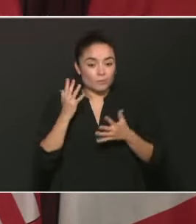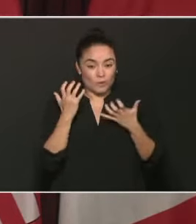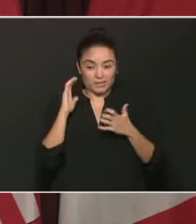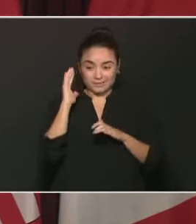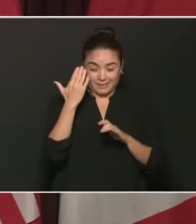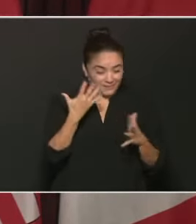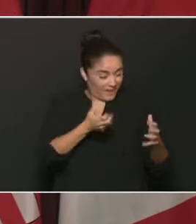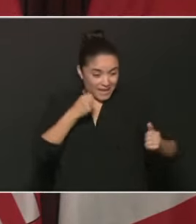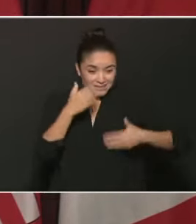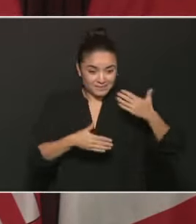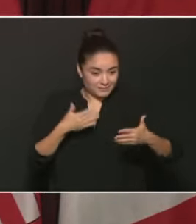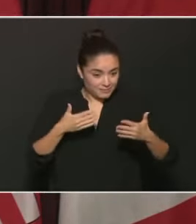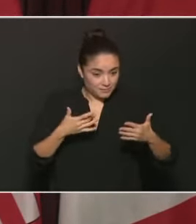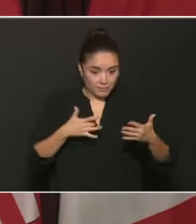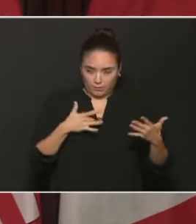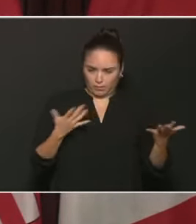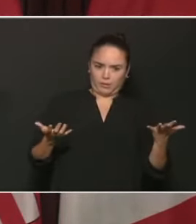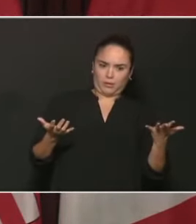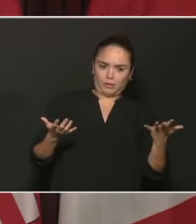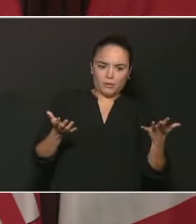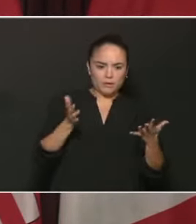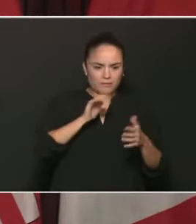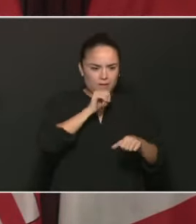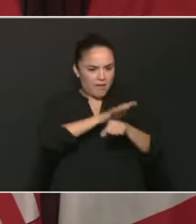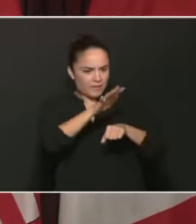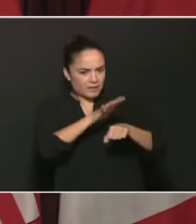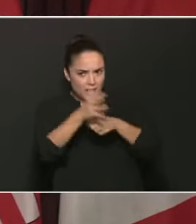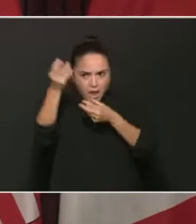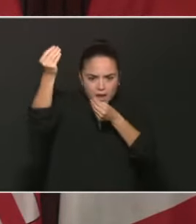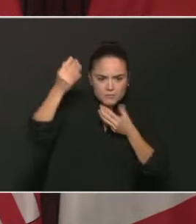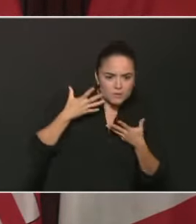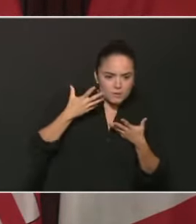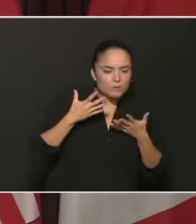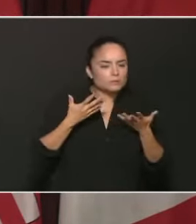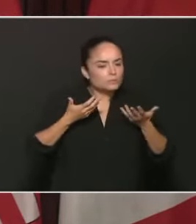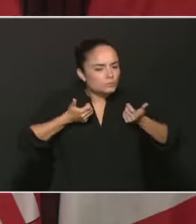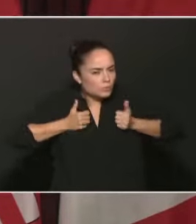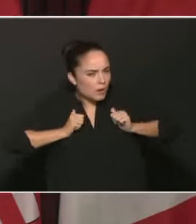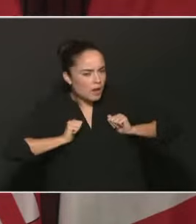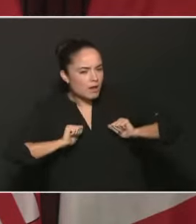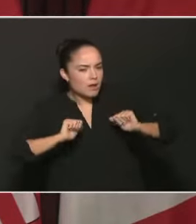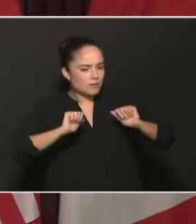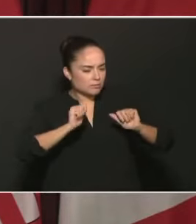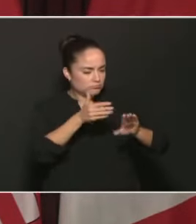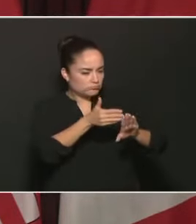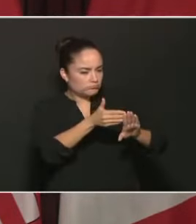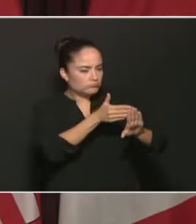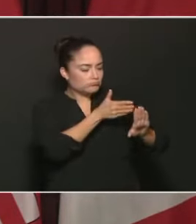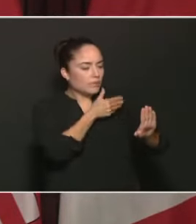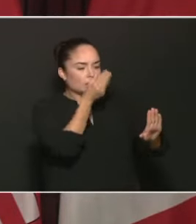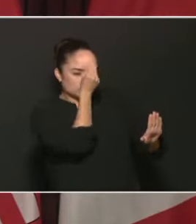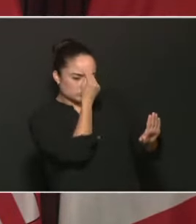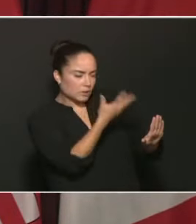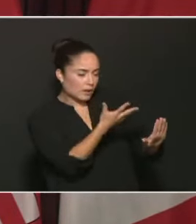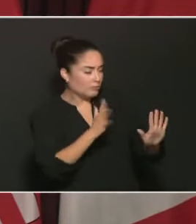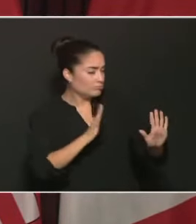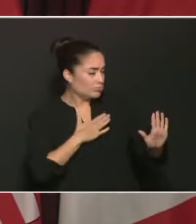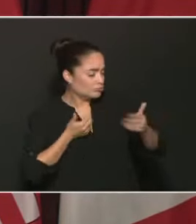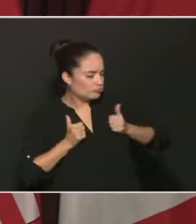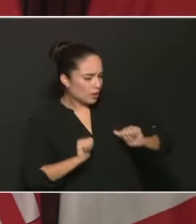some. We'll try to give further information over time, and hence I think the reason we want to give a picture